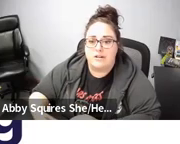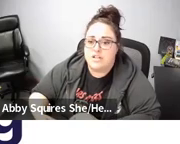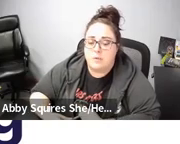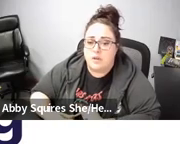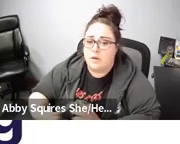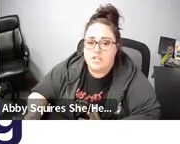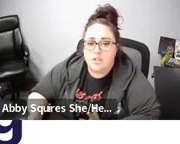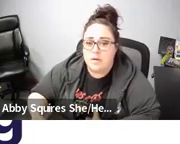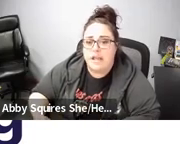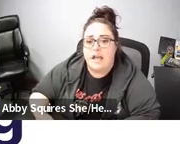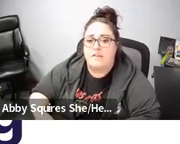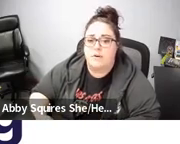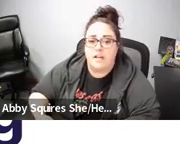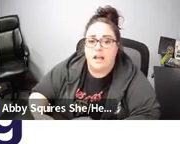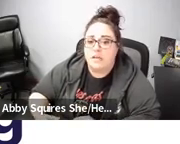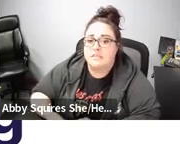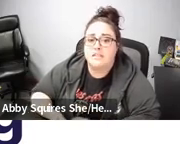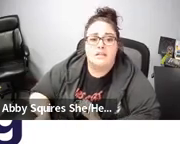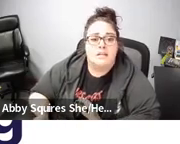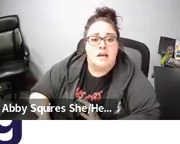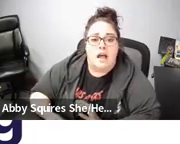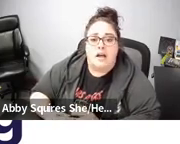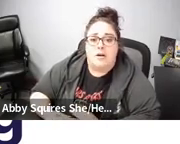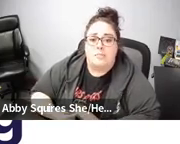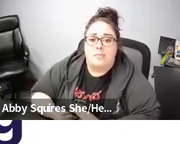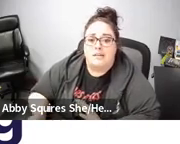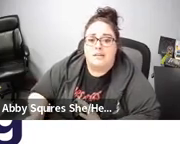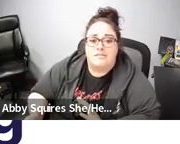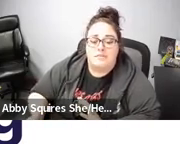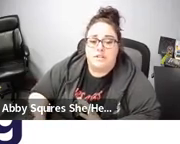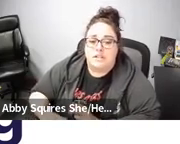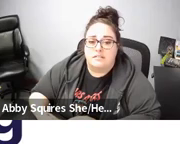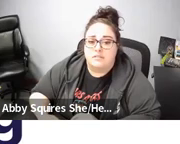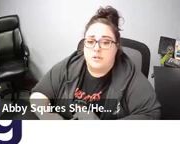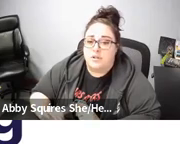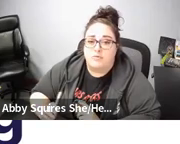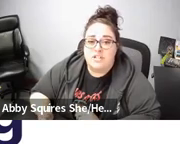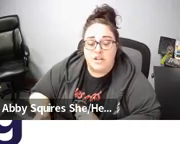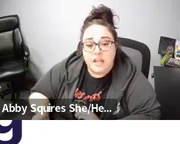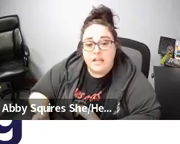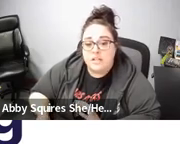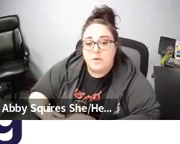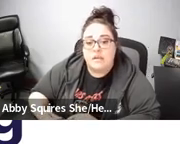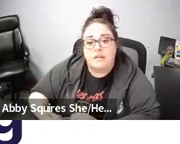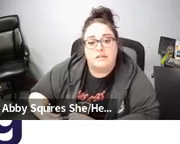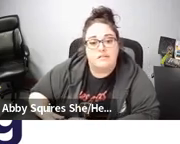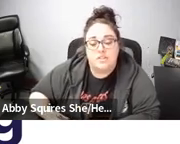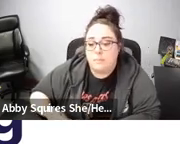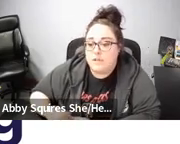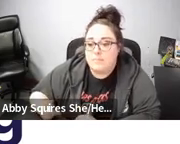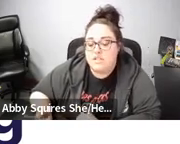and interject with a question you might have or comment. Feel free to, you can raise your hand, you